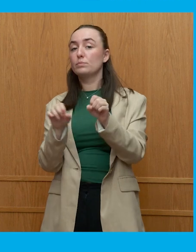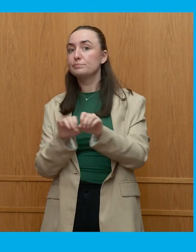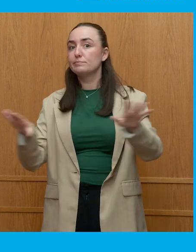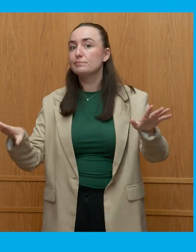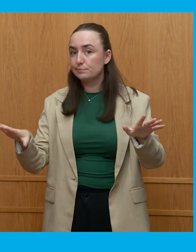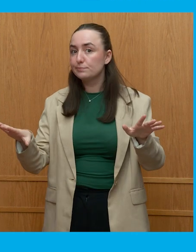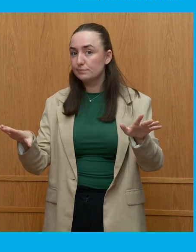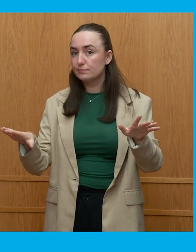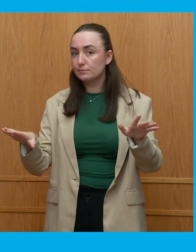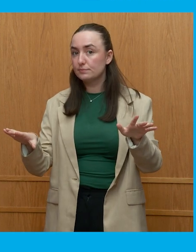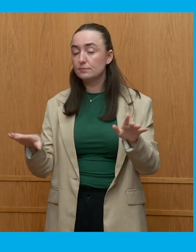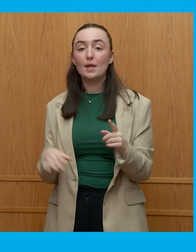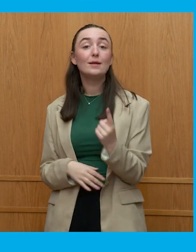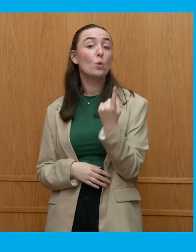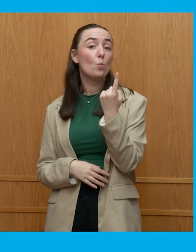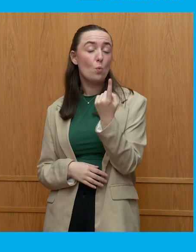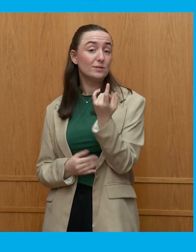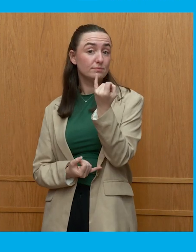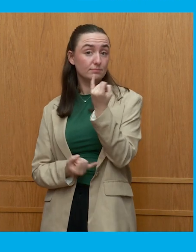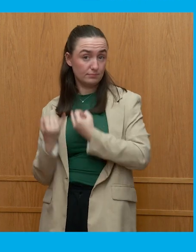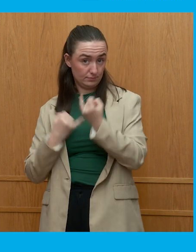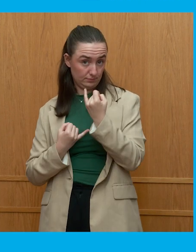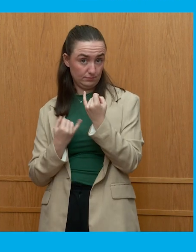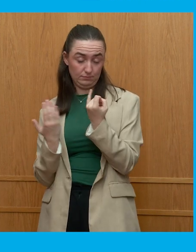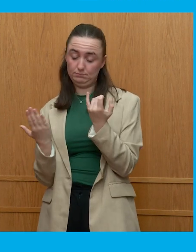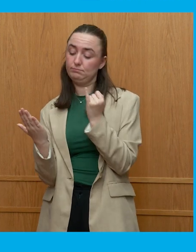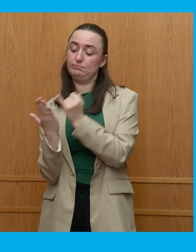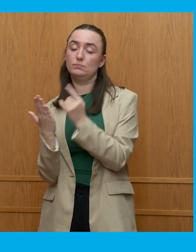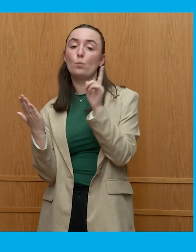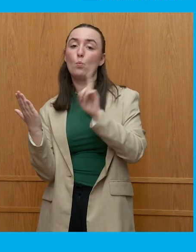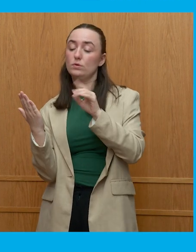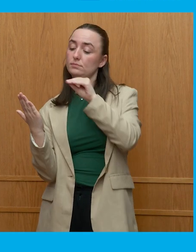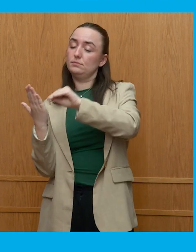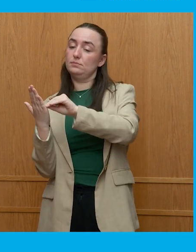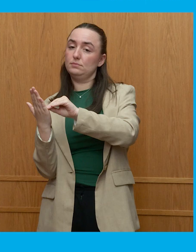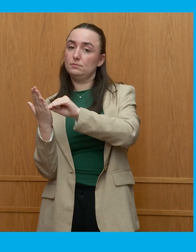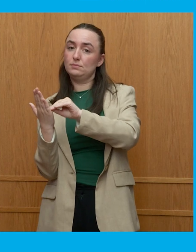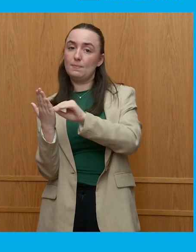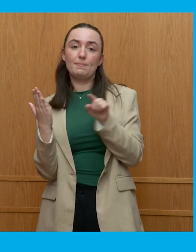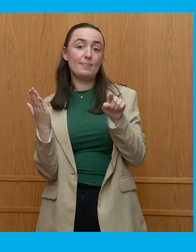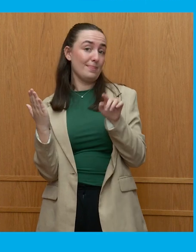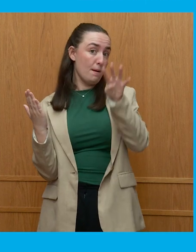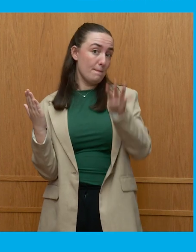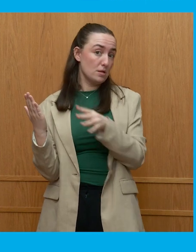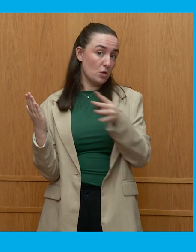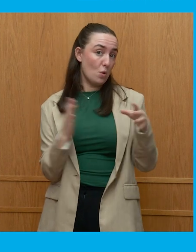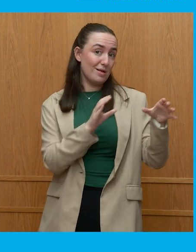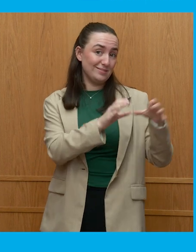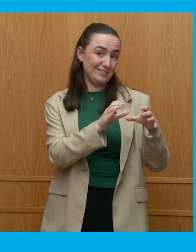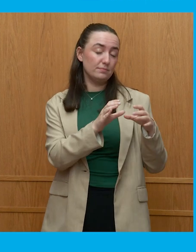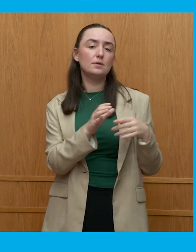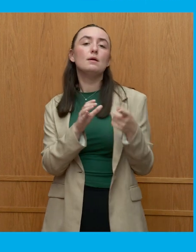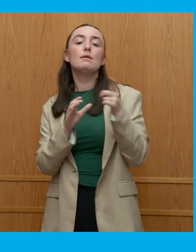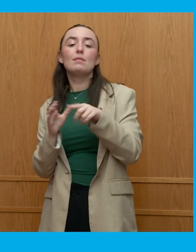And one of the criticisms that they wrote was that the Barcelona team and the RMJM